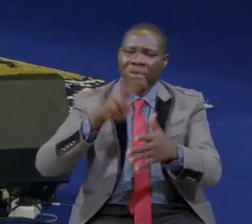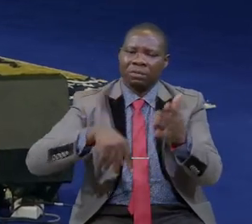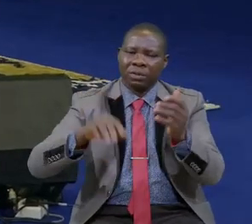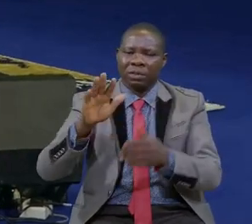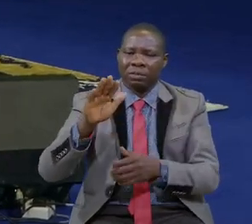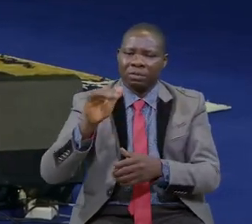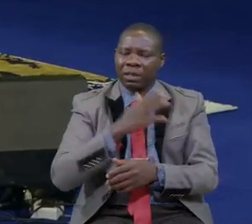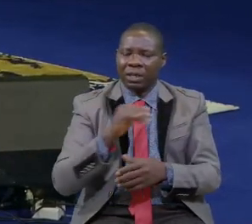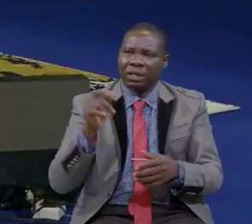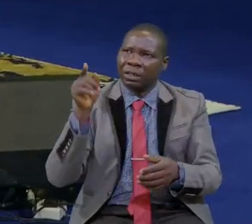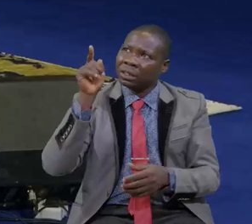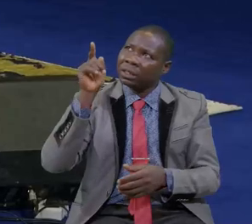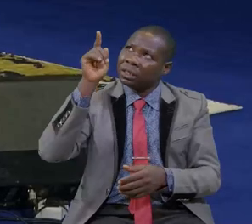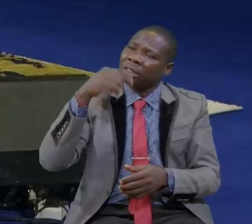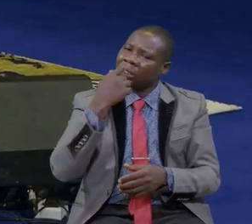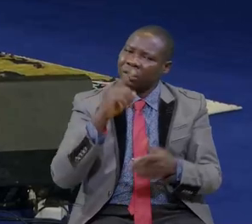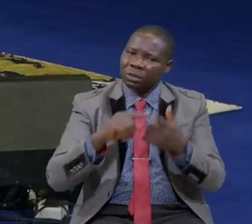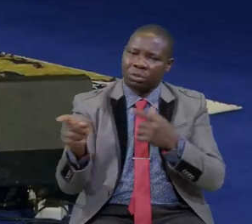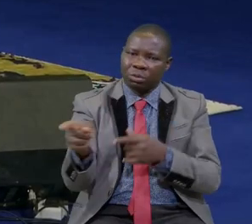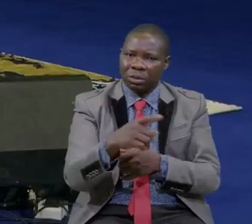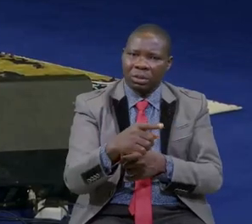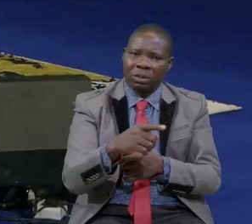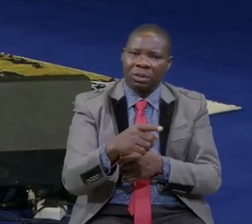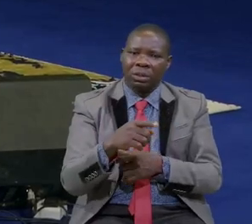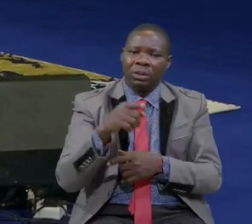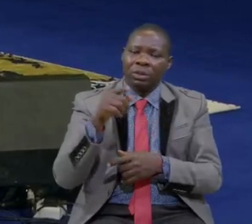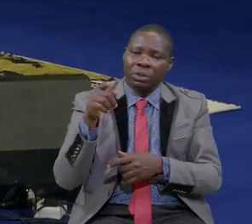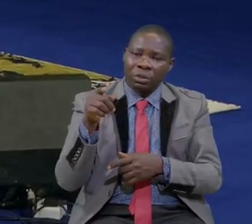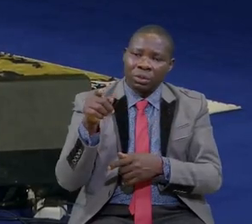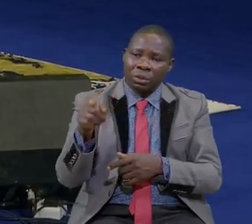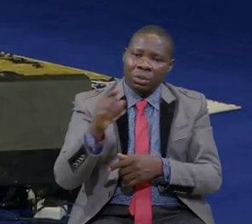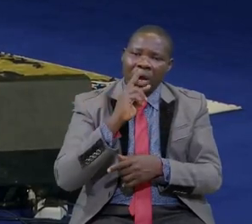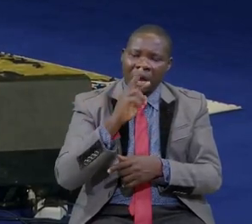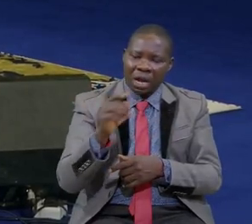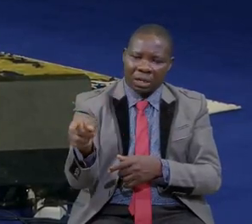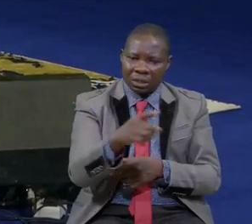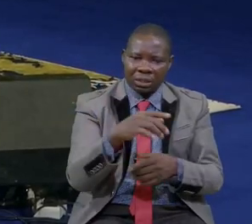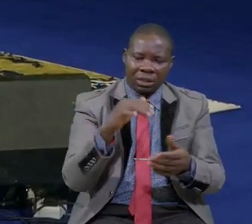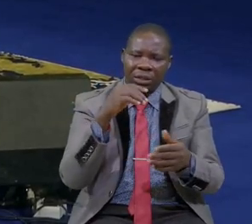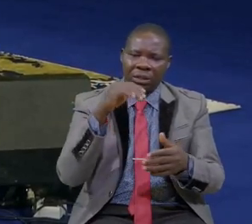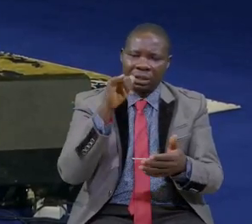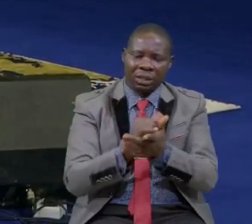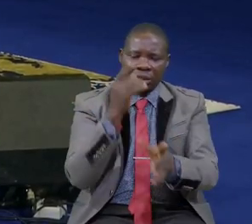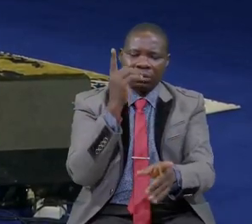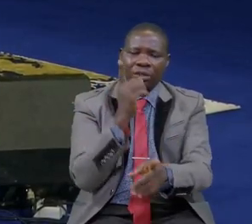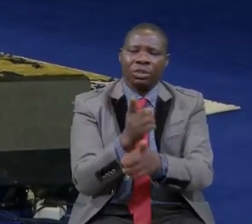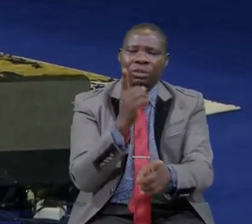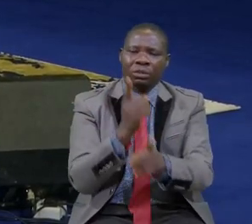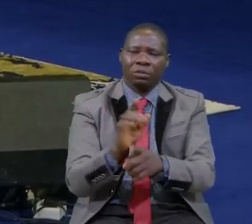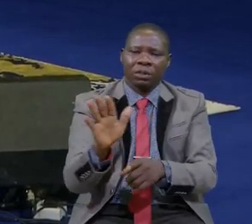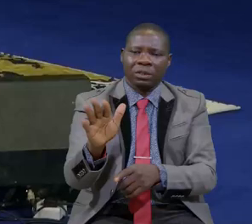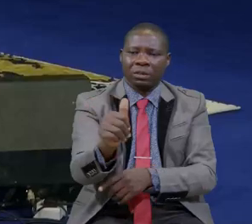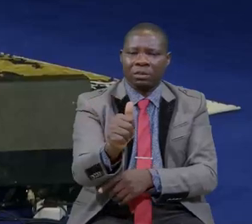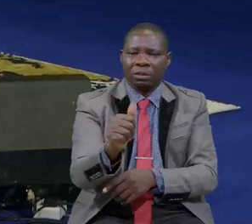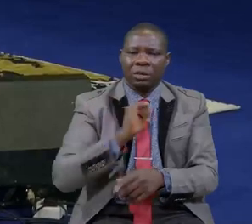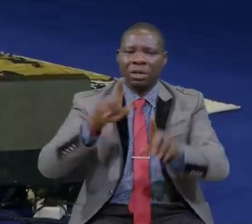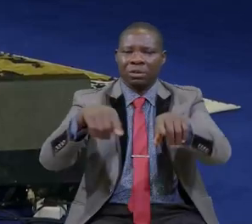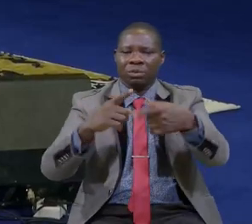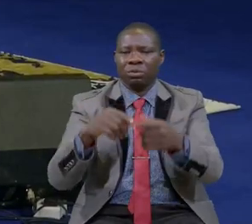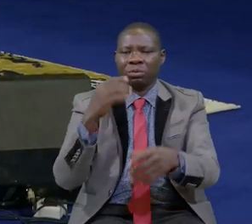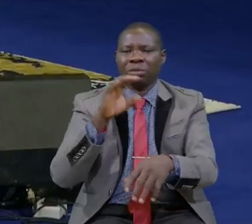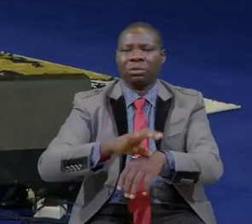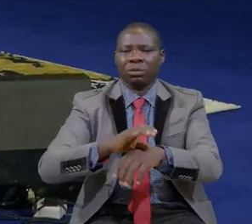them, ye are they which justify yourselves. I go to church. Ye are